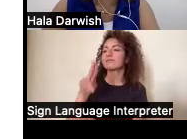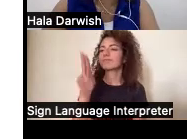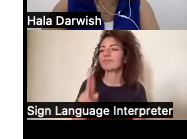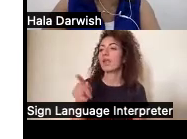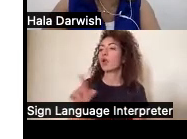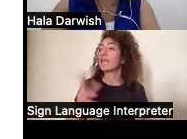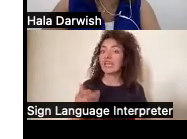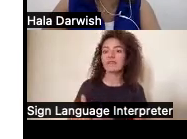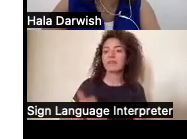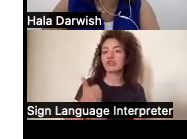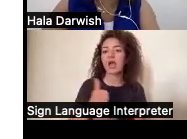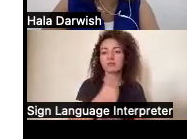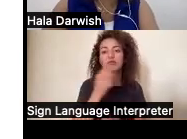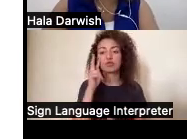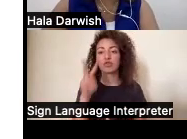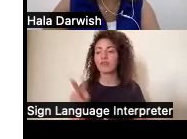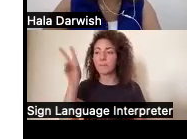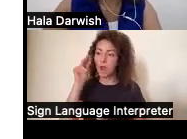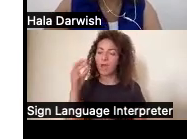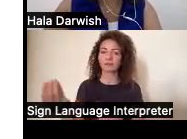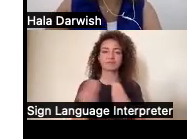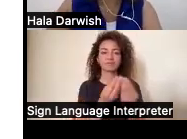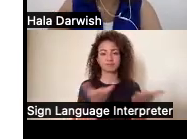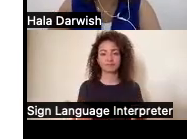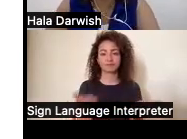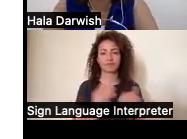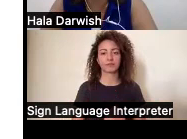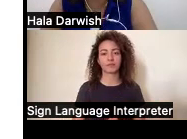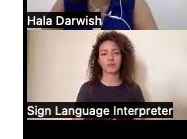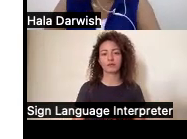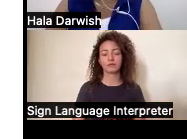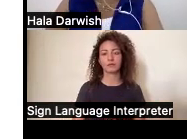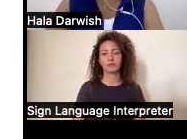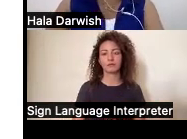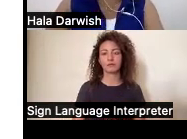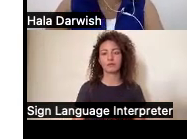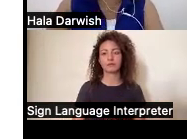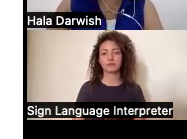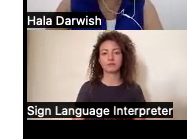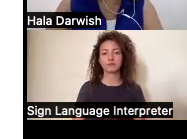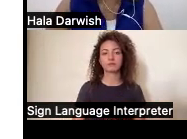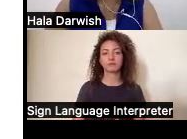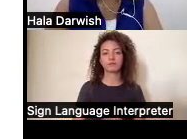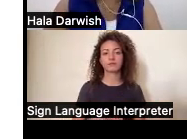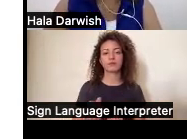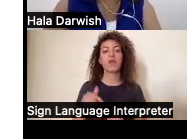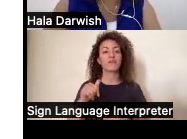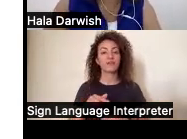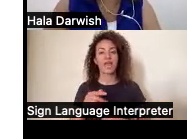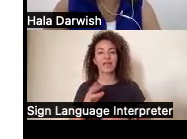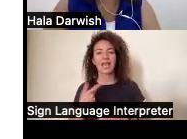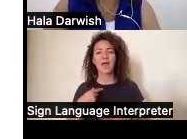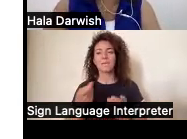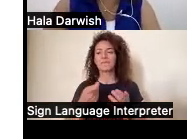Syria, where the program was implemented. So as mentioned, so we have baseline and endline survey. We